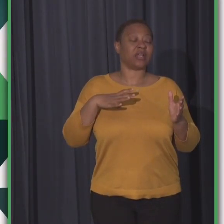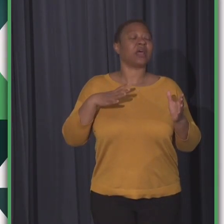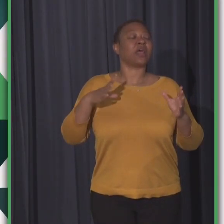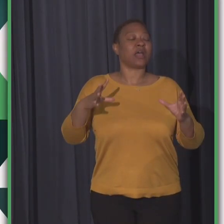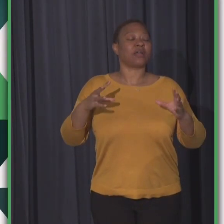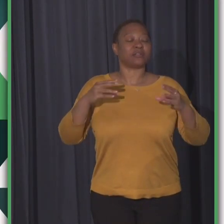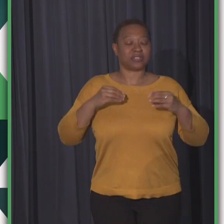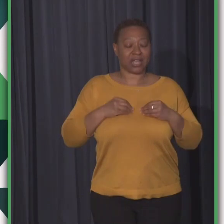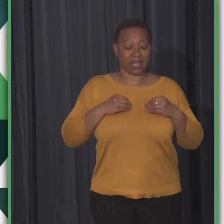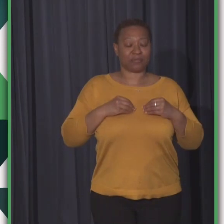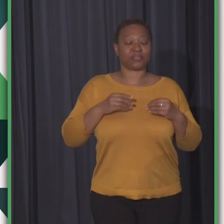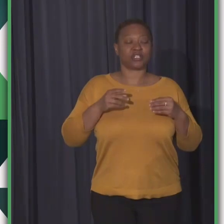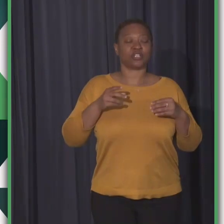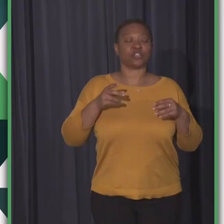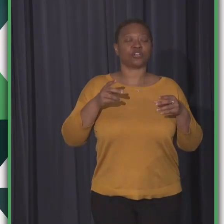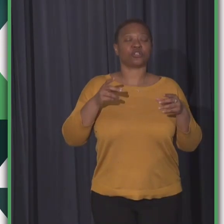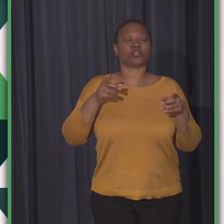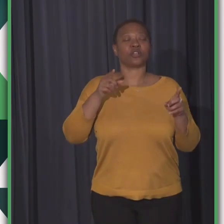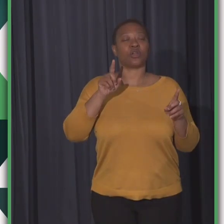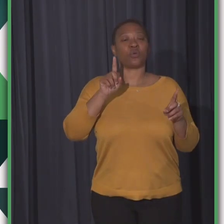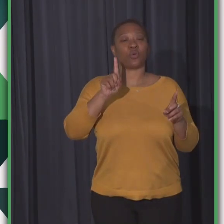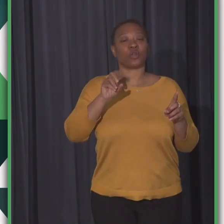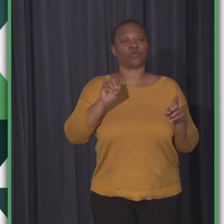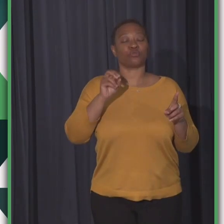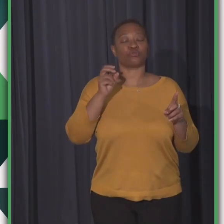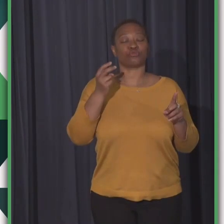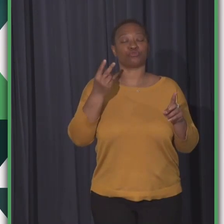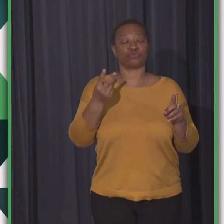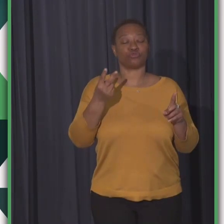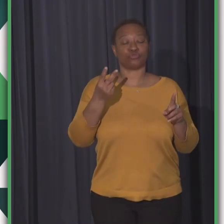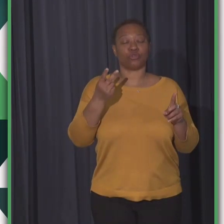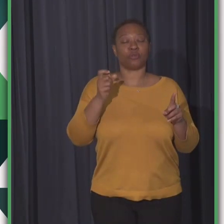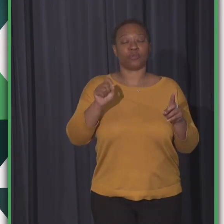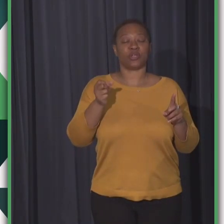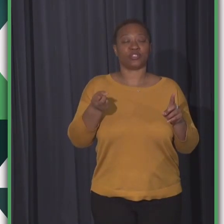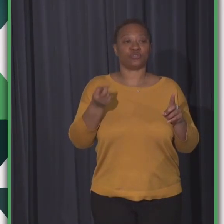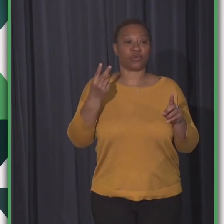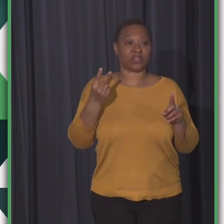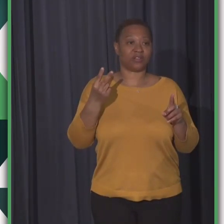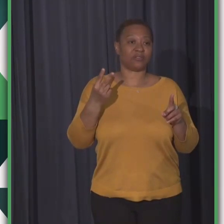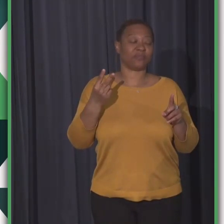102.12, the duty of police officers to intervene. And then